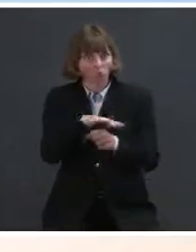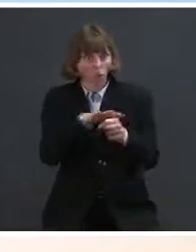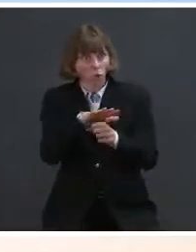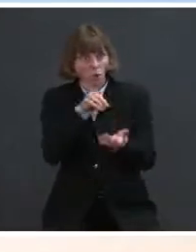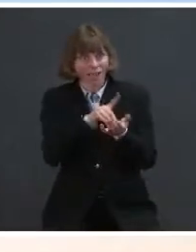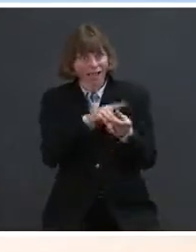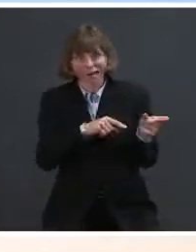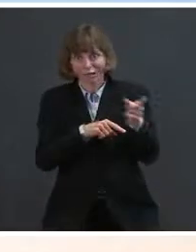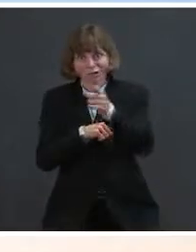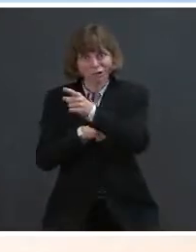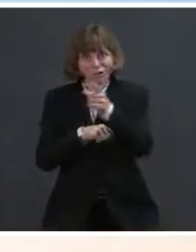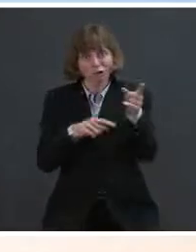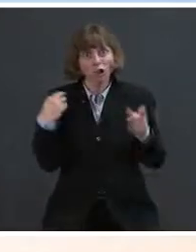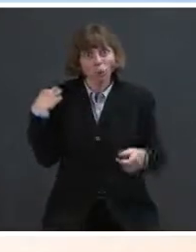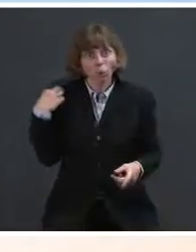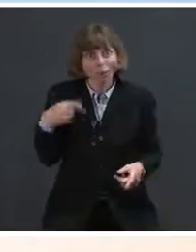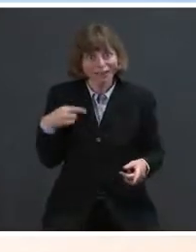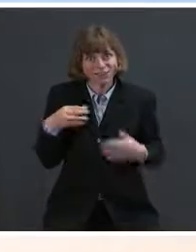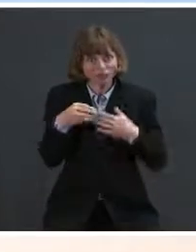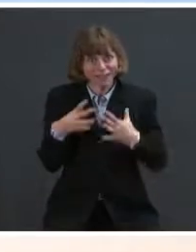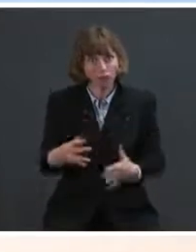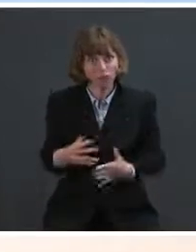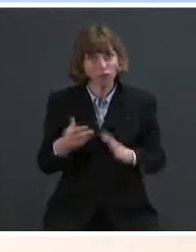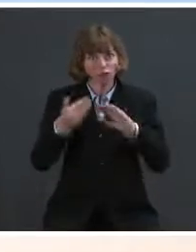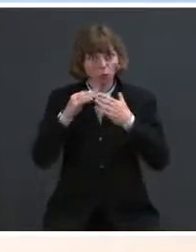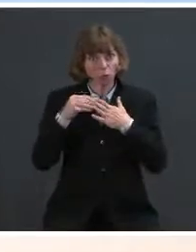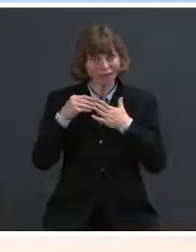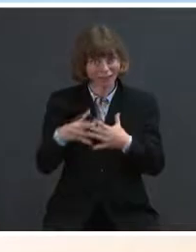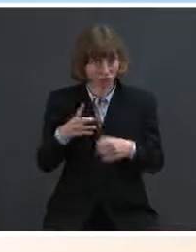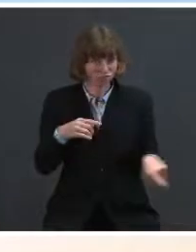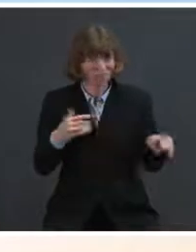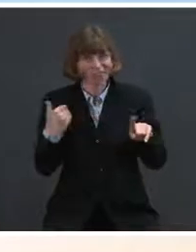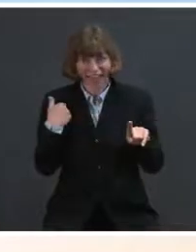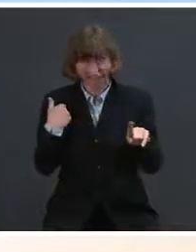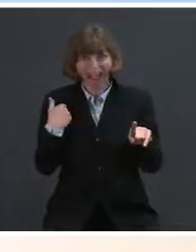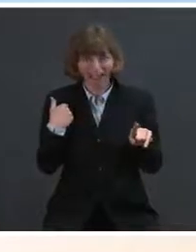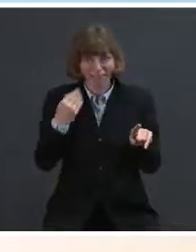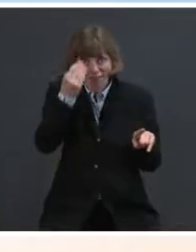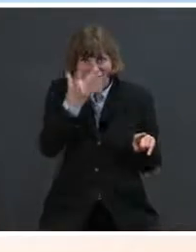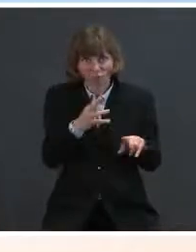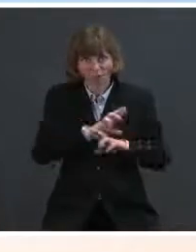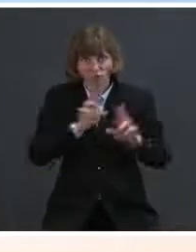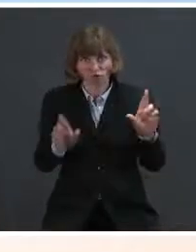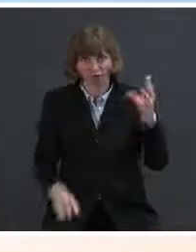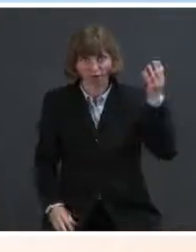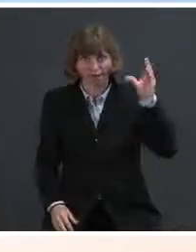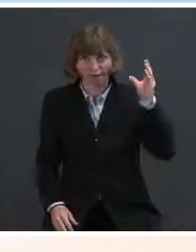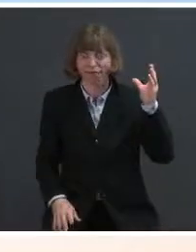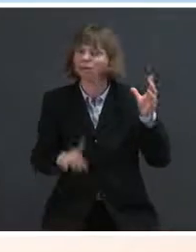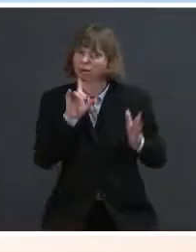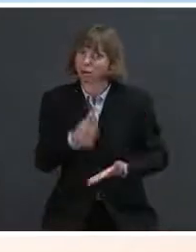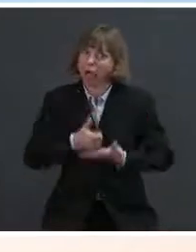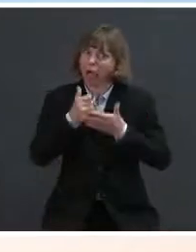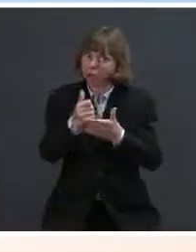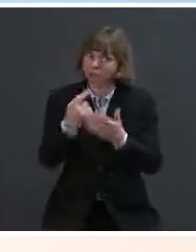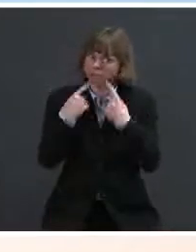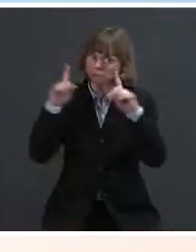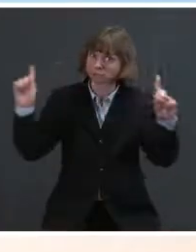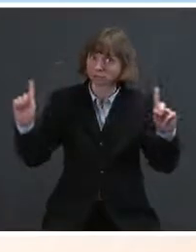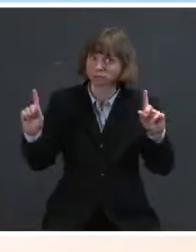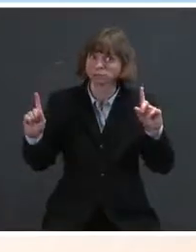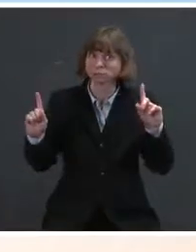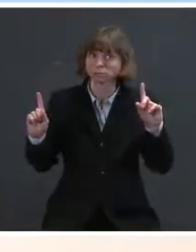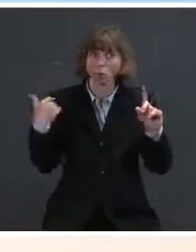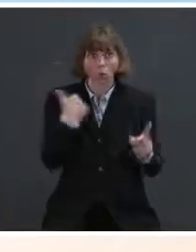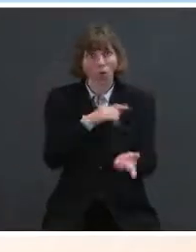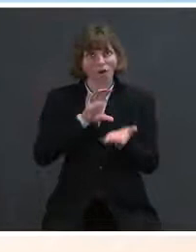faith leaders, community leaders have access to that, have the information is incredibly effective. That's what we're investing in and can